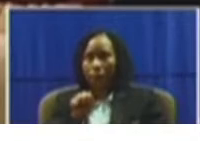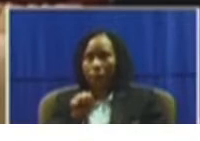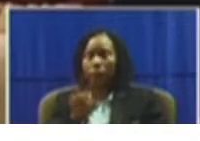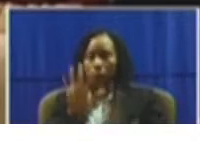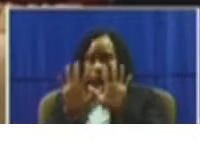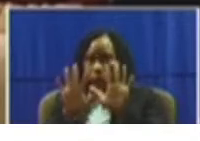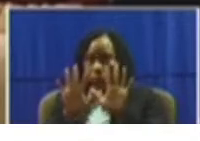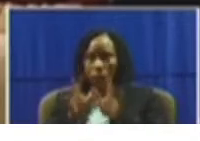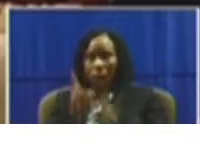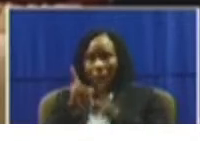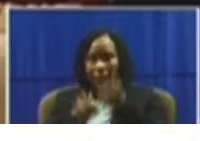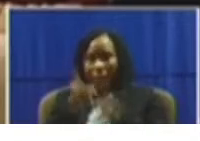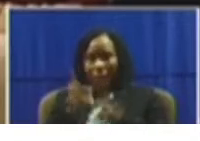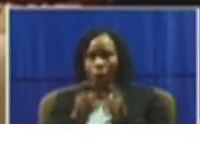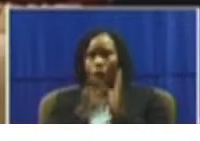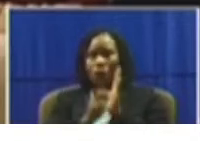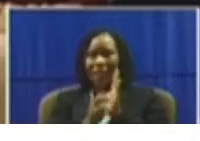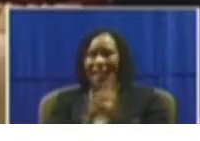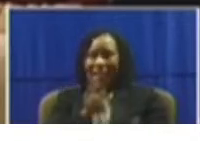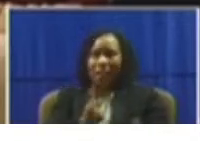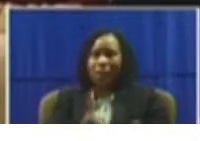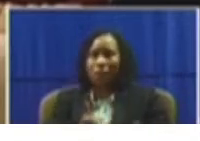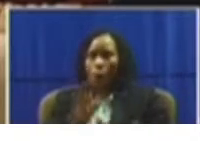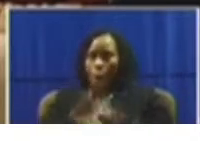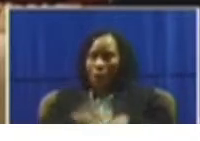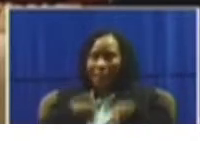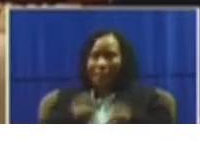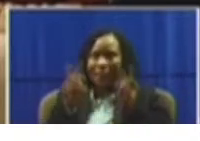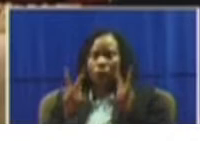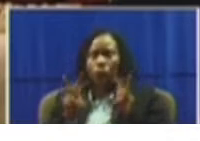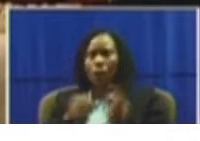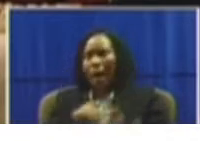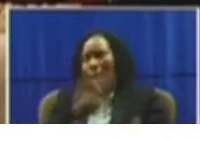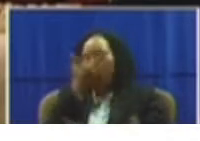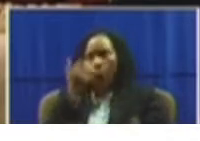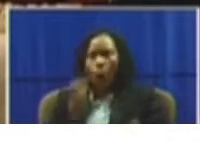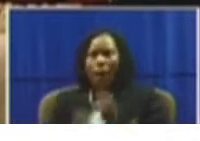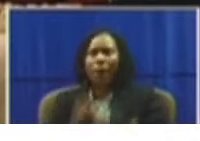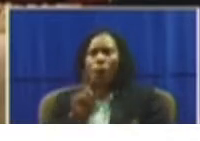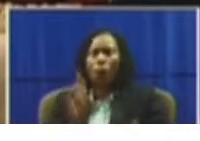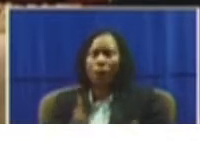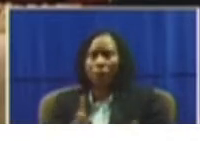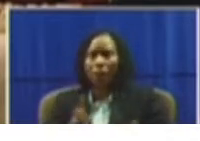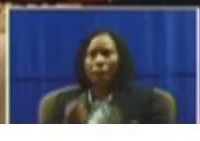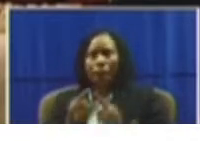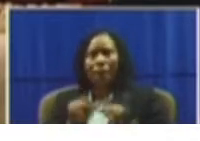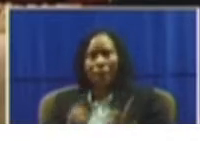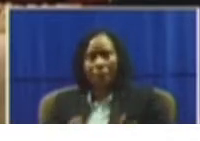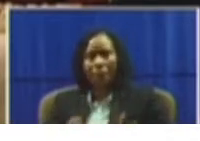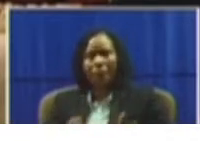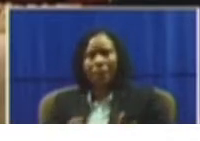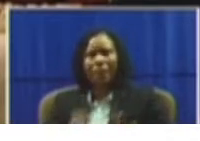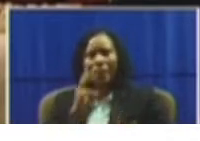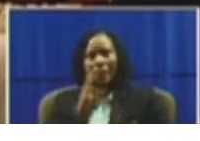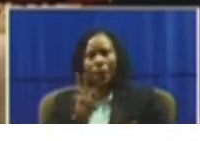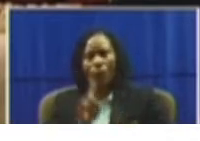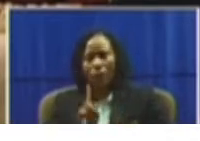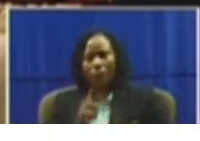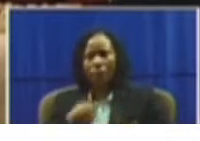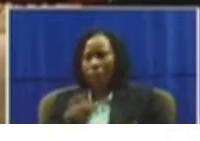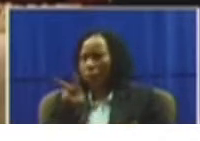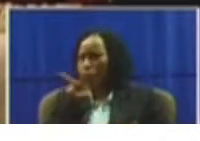game on this matter? I don't know what is happening, but what I am seeing from here, what I'm